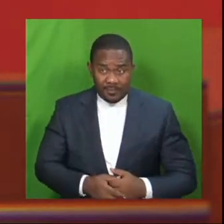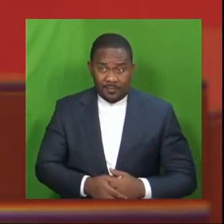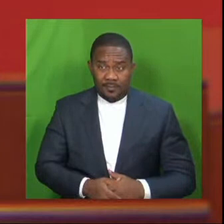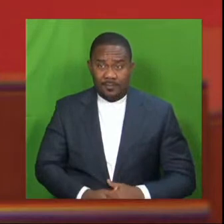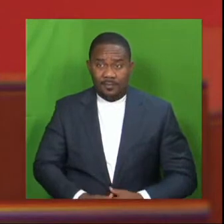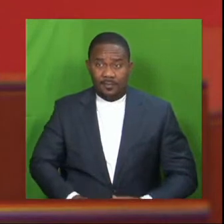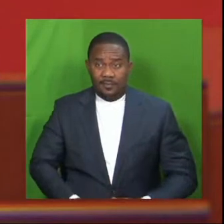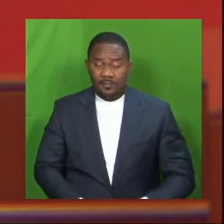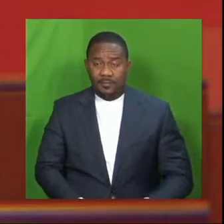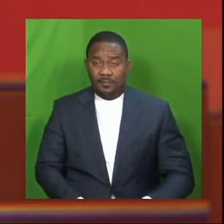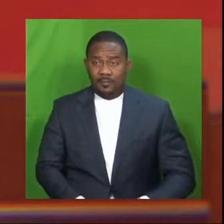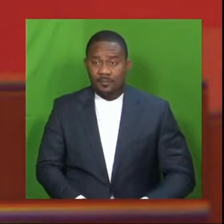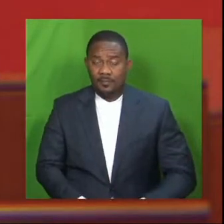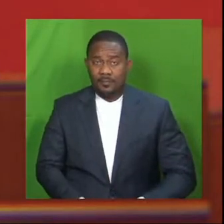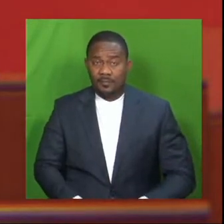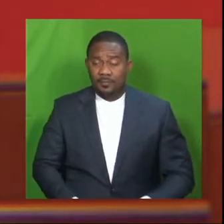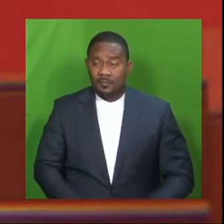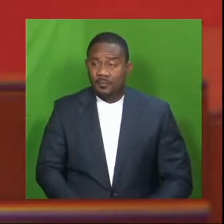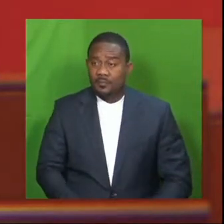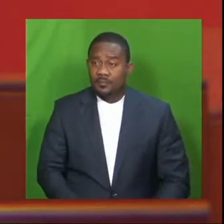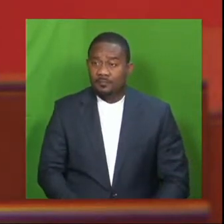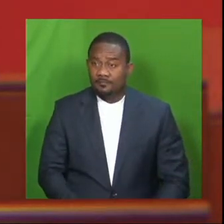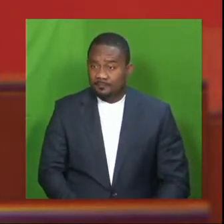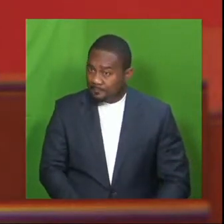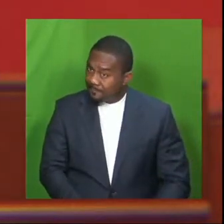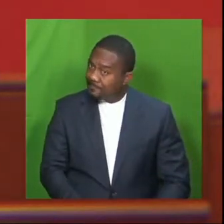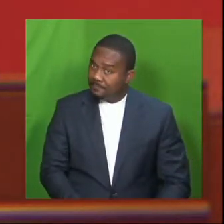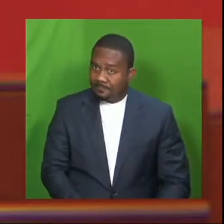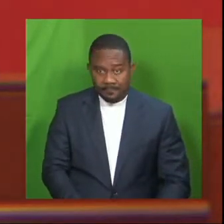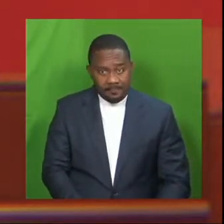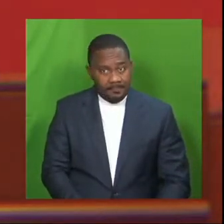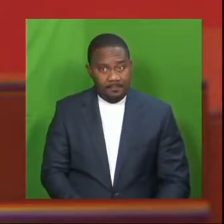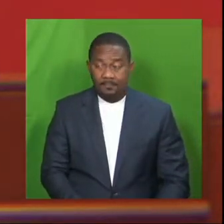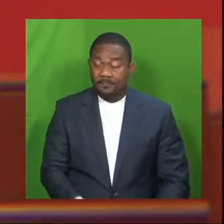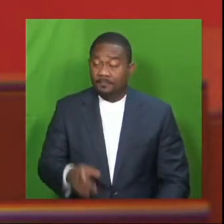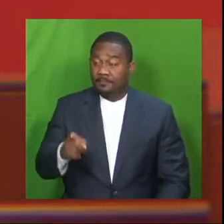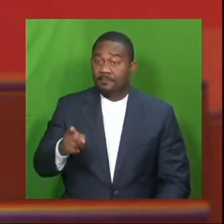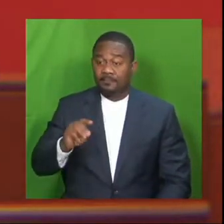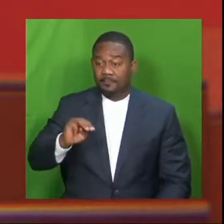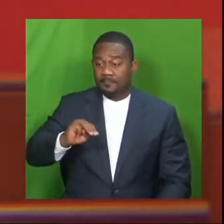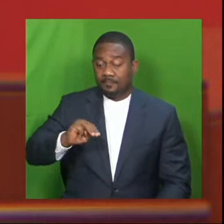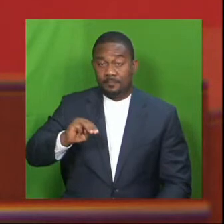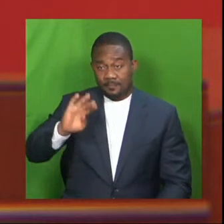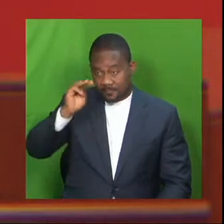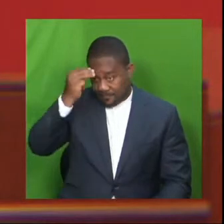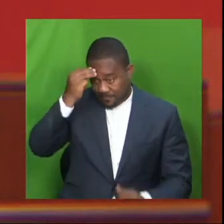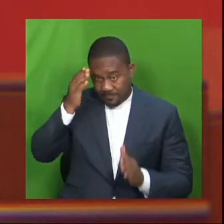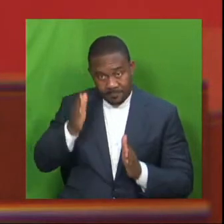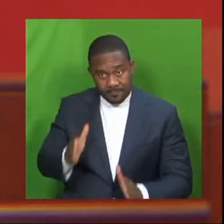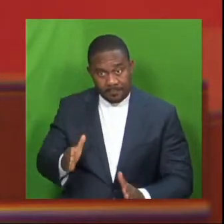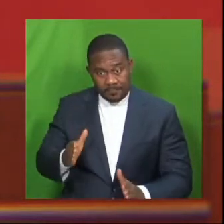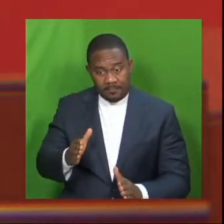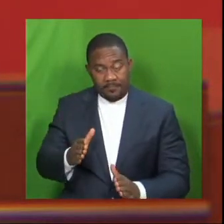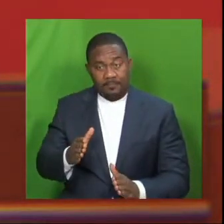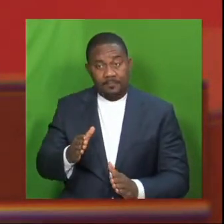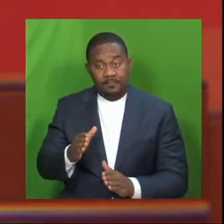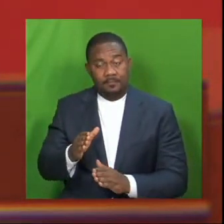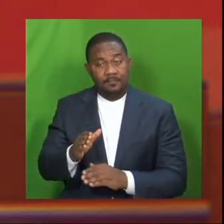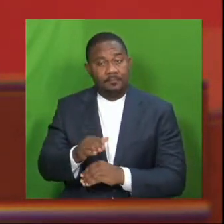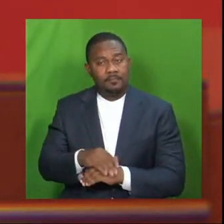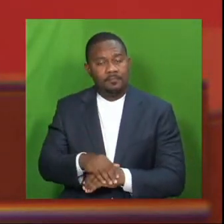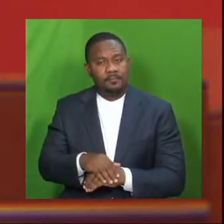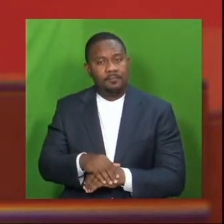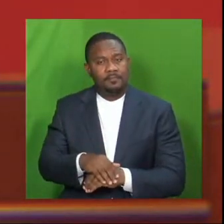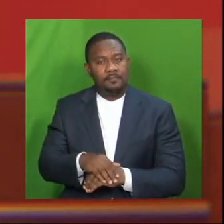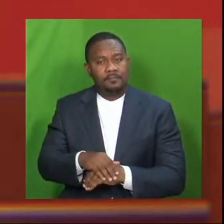provision has been triggered. Yes, Honorable Minister for Interior. Thank you, Right Honorable Speaker. Right